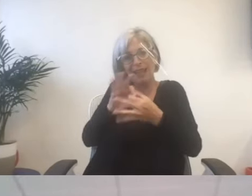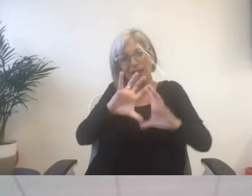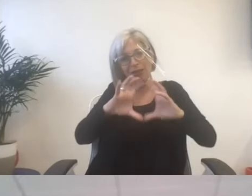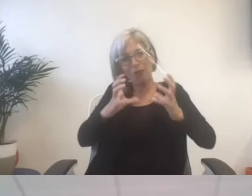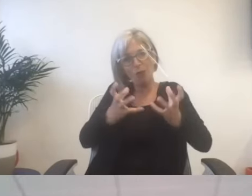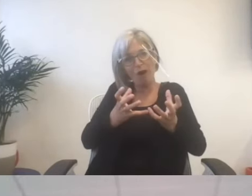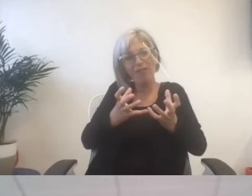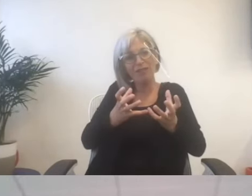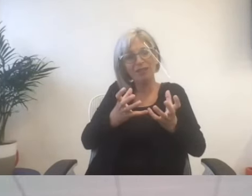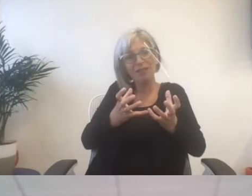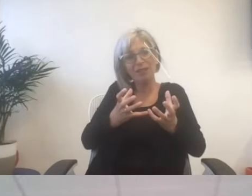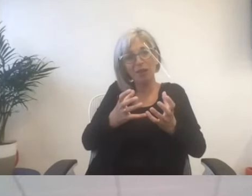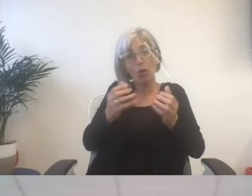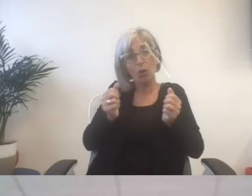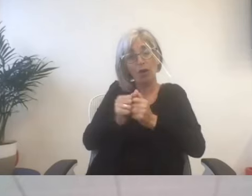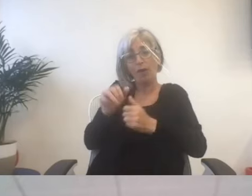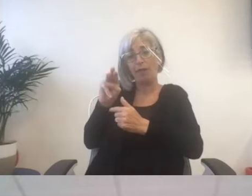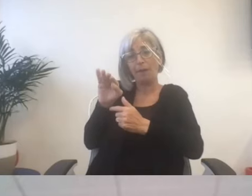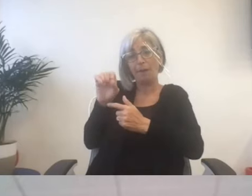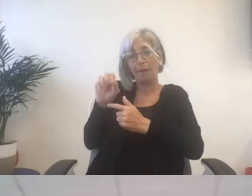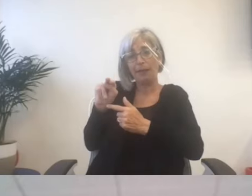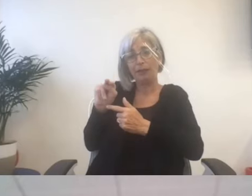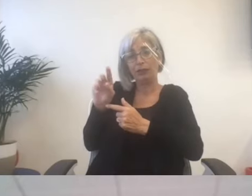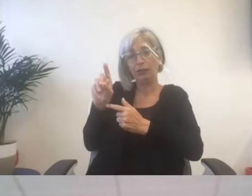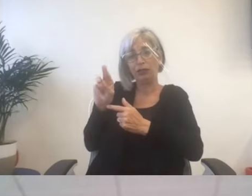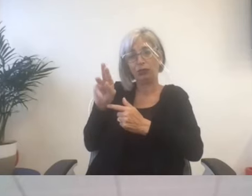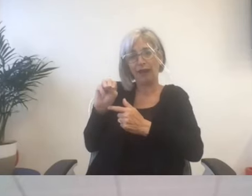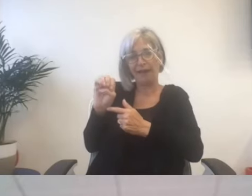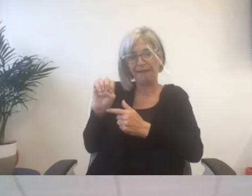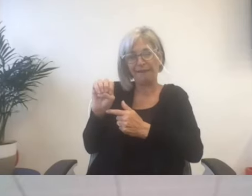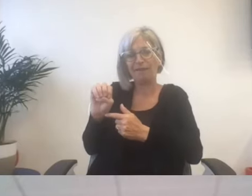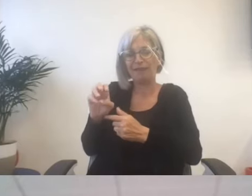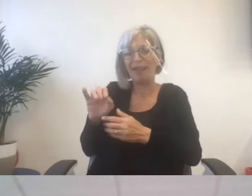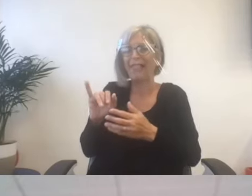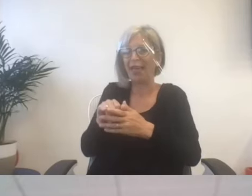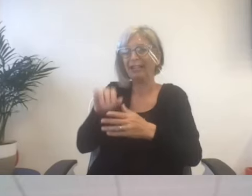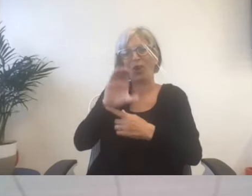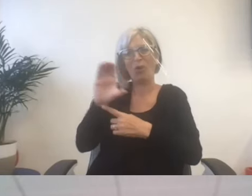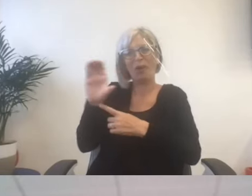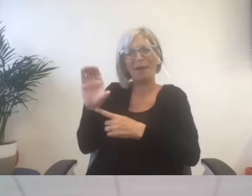I built that with mission, drive, and empathy. And that is Code Companion.